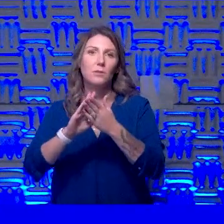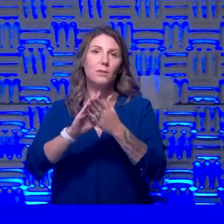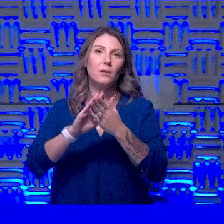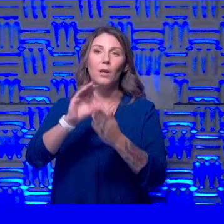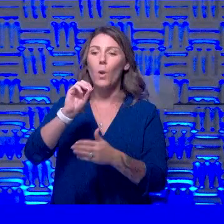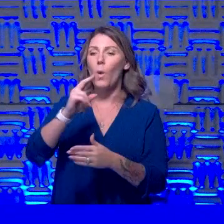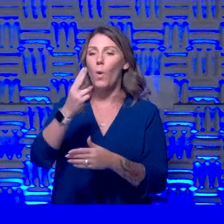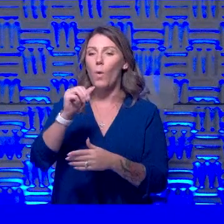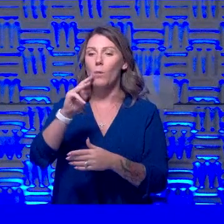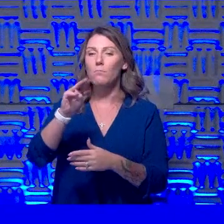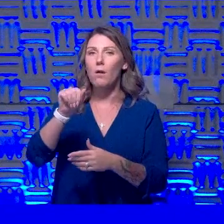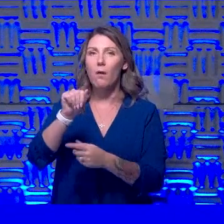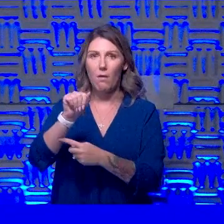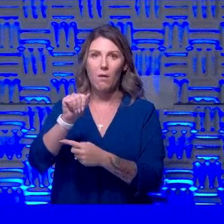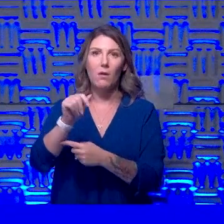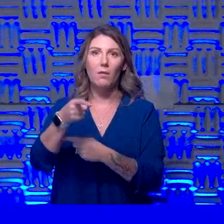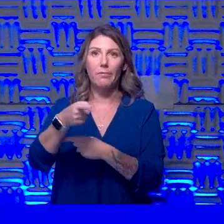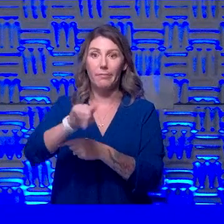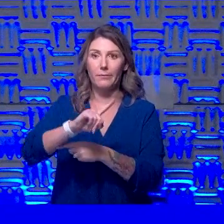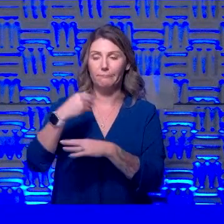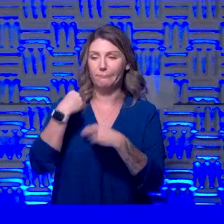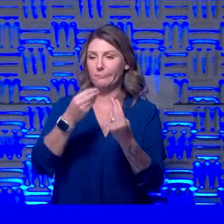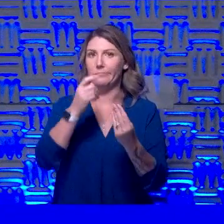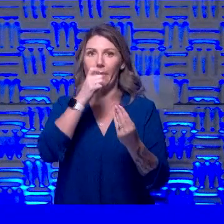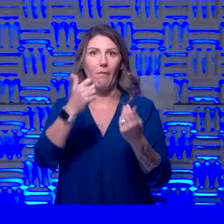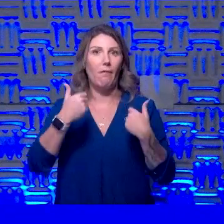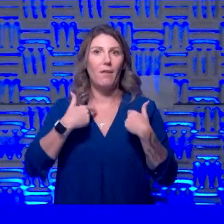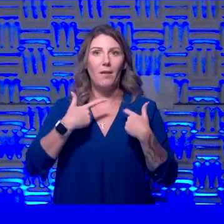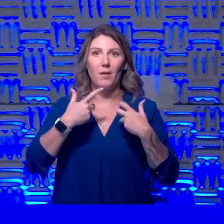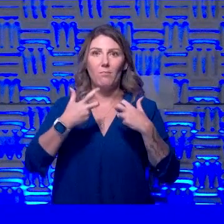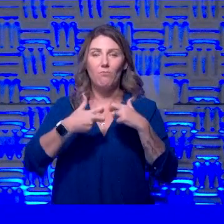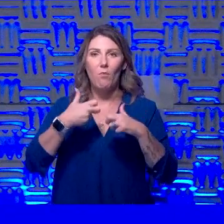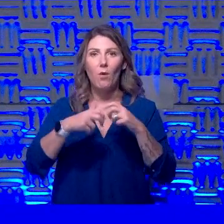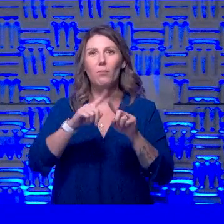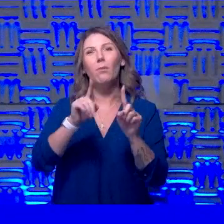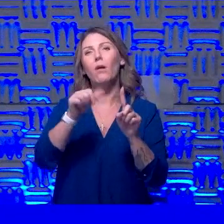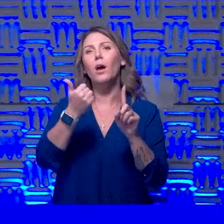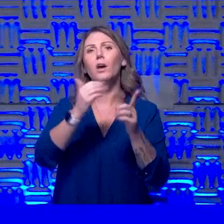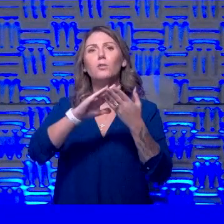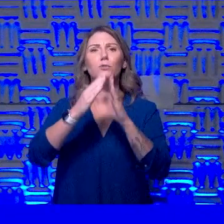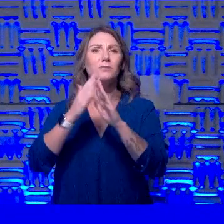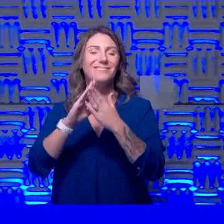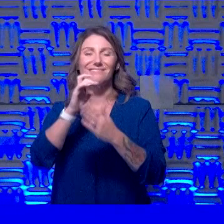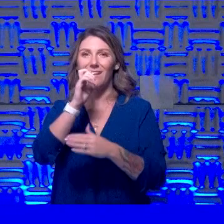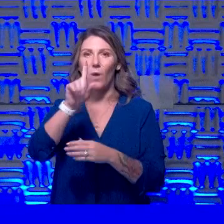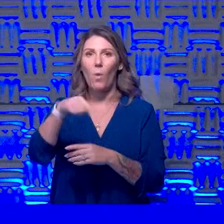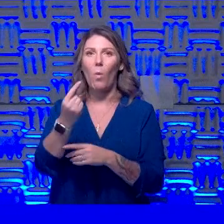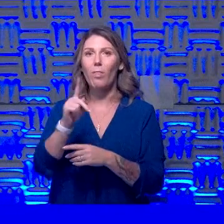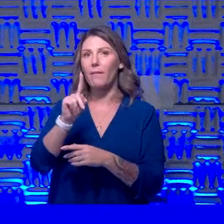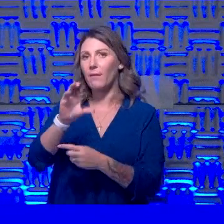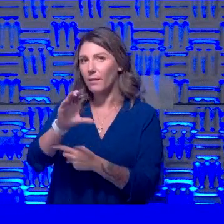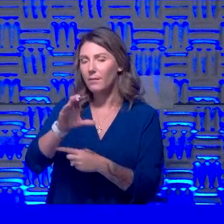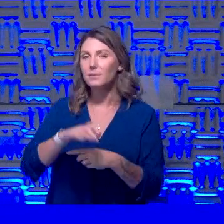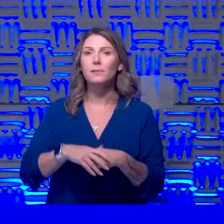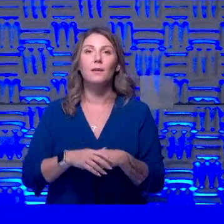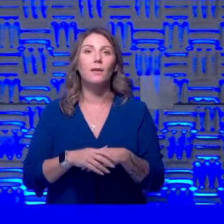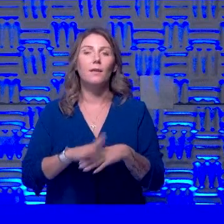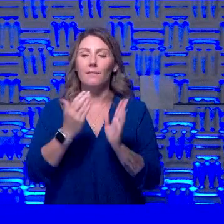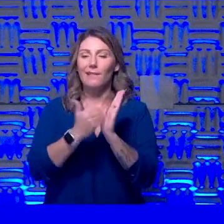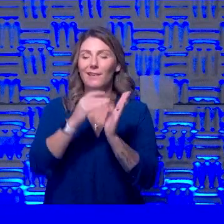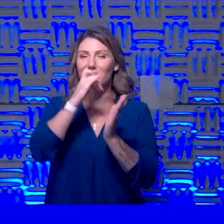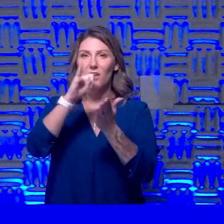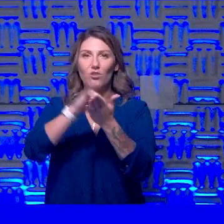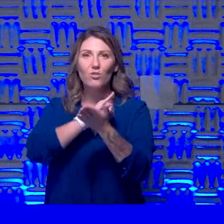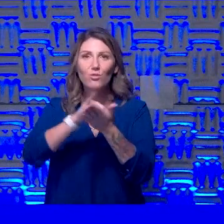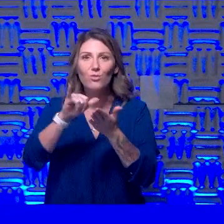Omaha, for example, who traditionally hasn't had that big of a problem, but there are other cities as well, and it's not just Kansas City. And again, it's not New